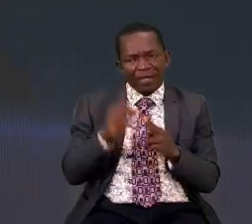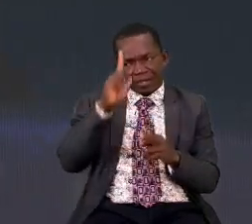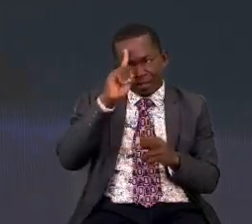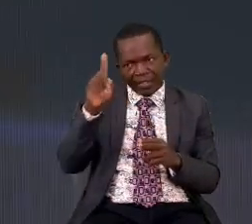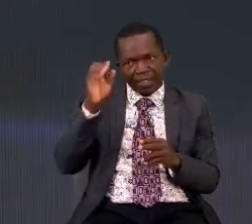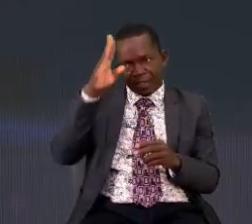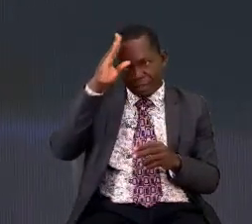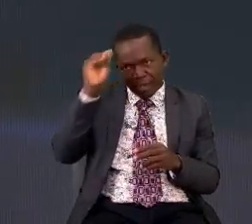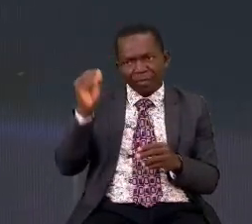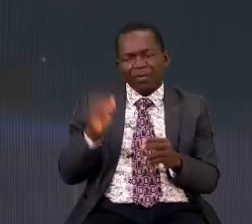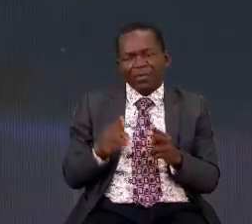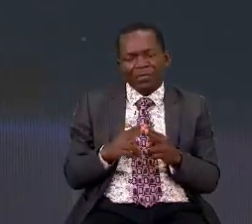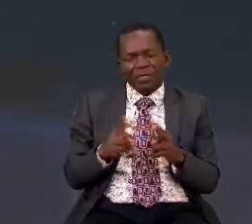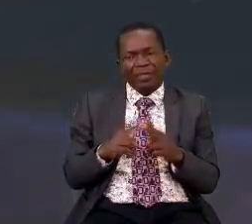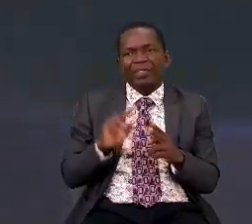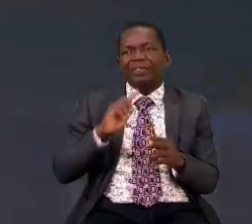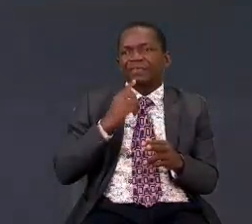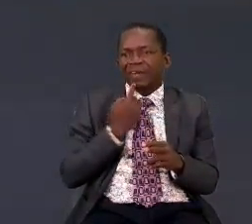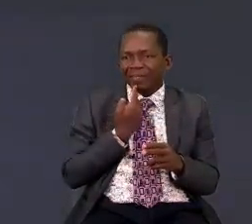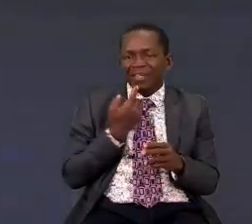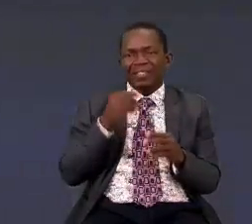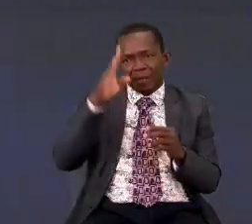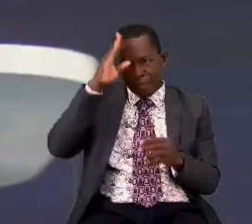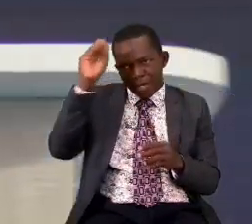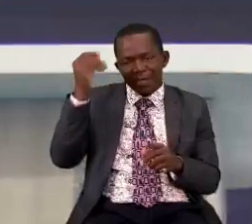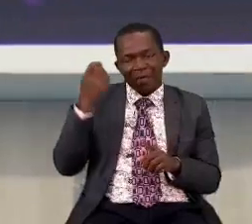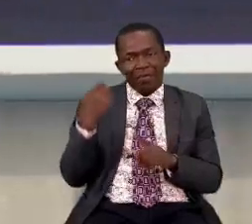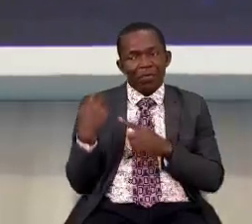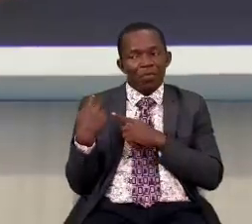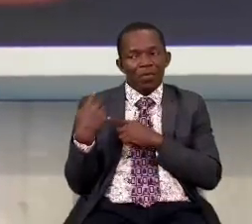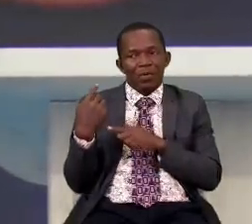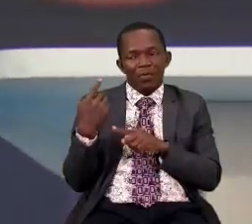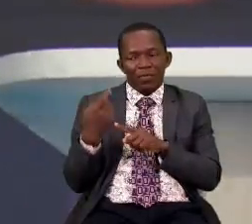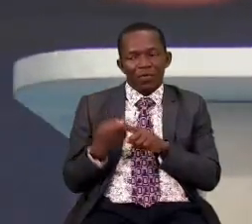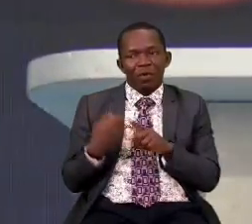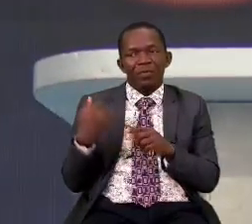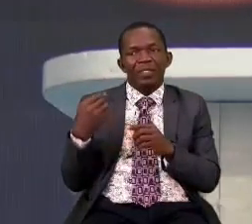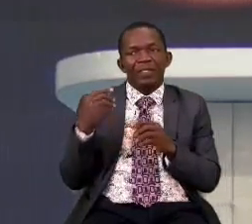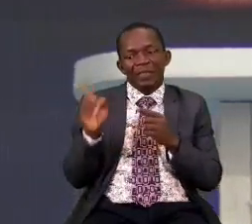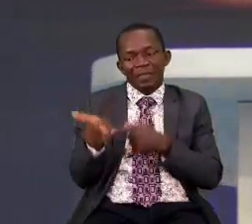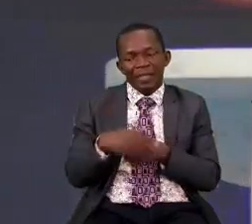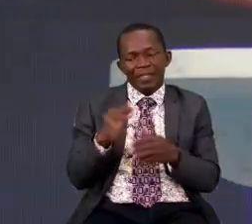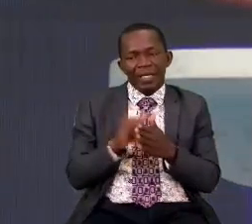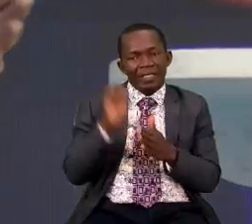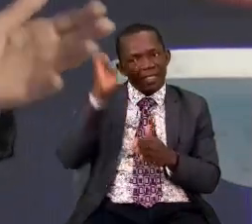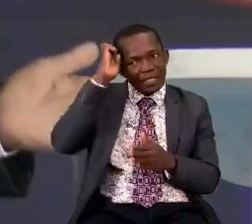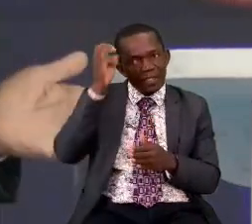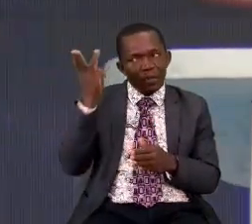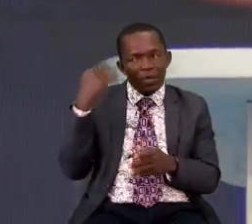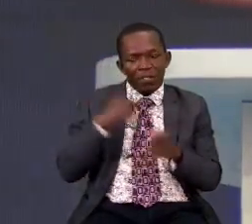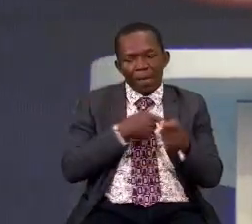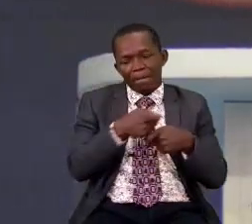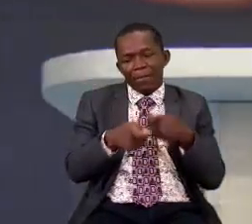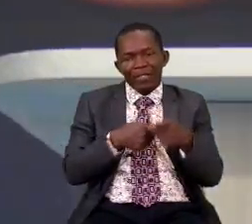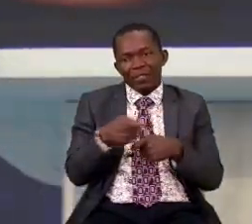forthright man and he was a determined man a Visionary man but now after a